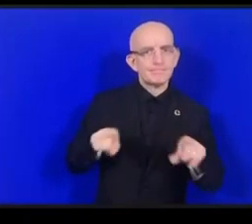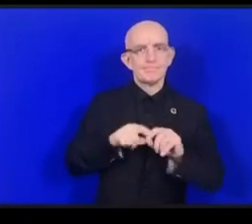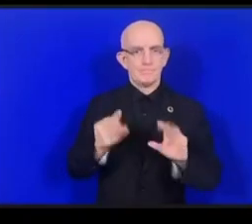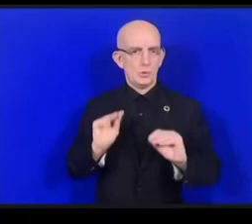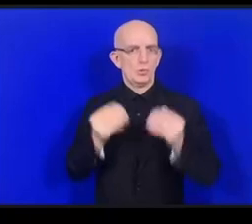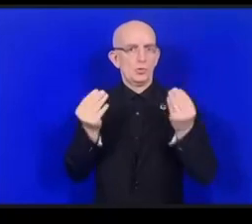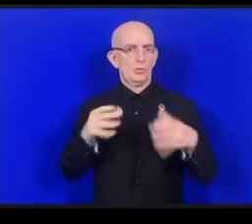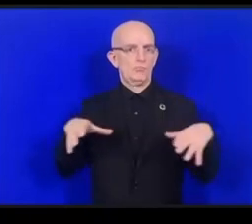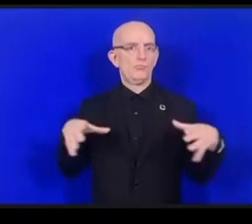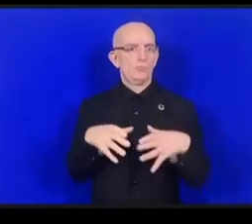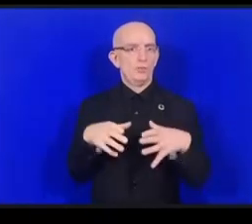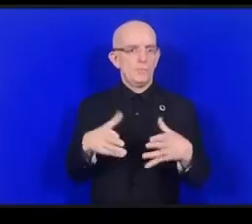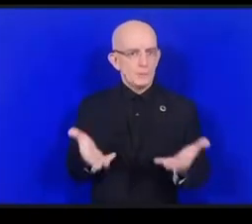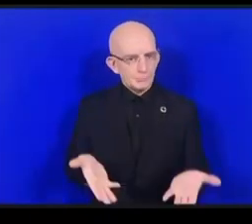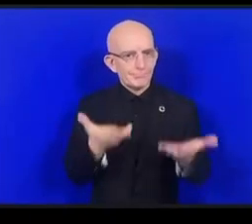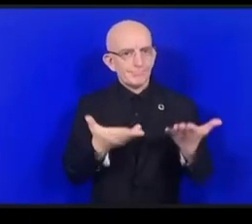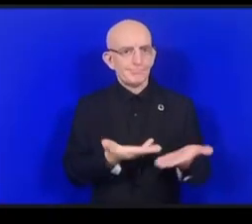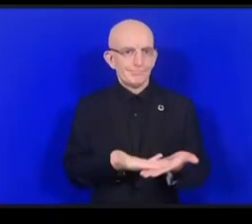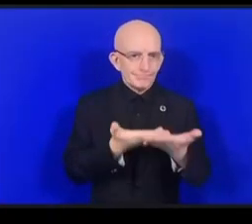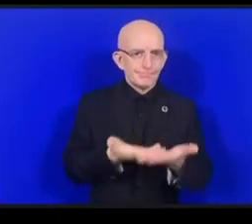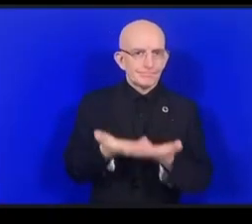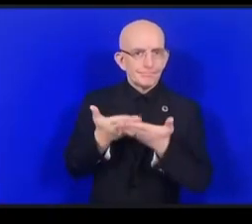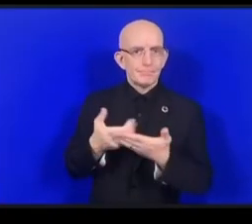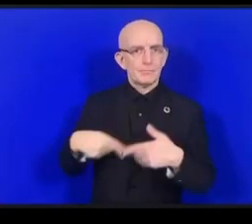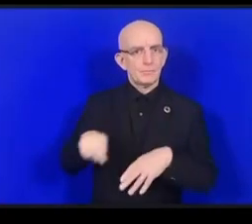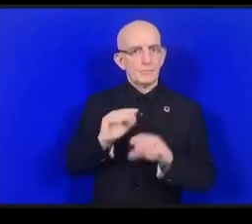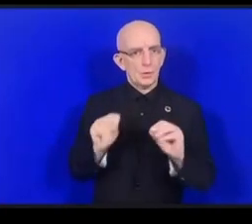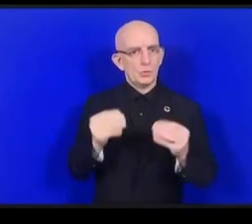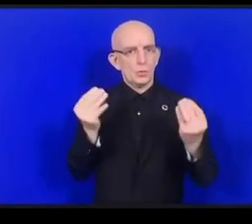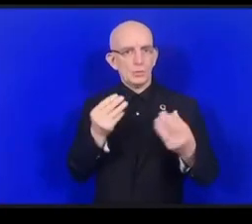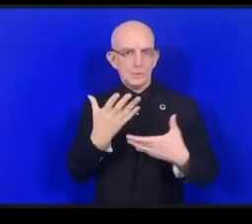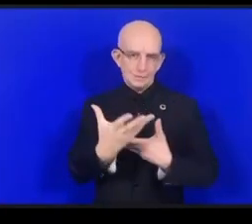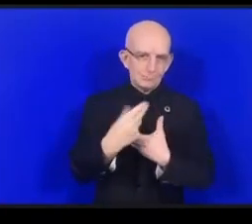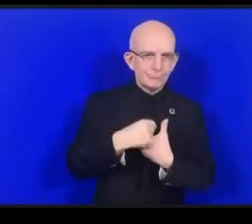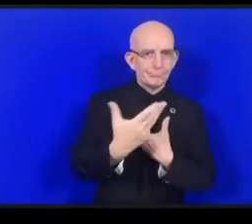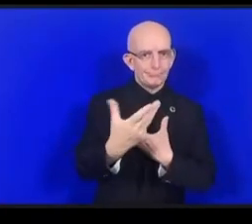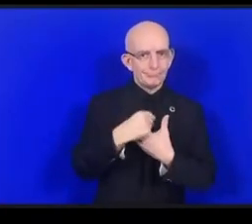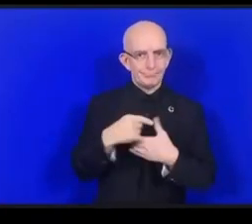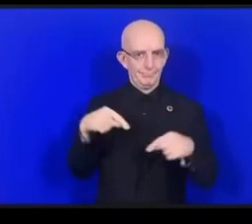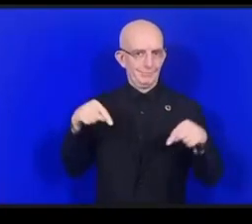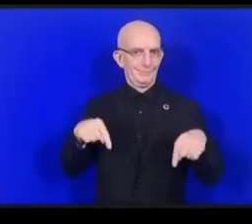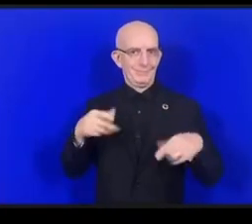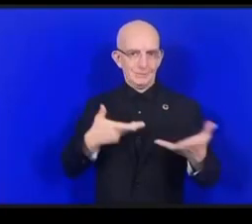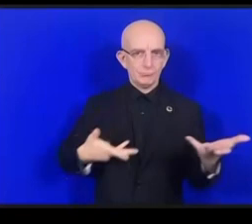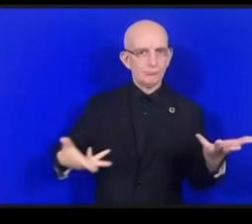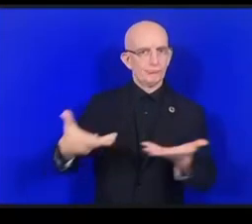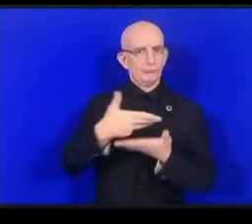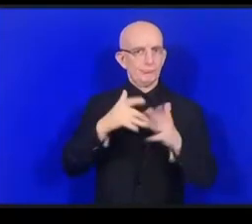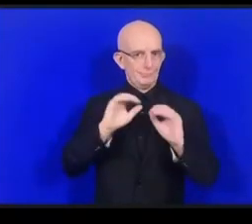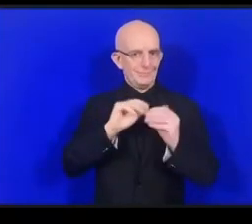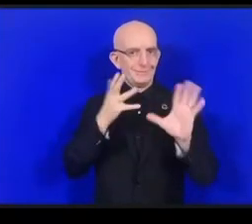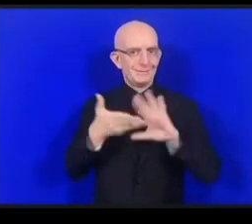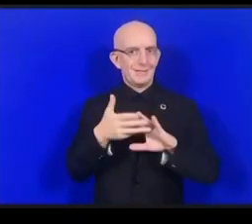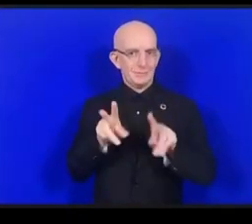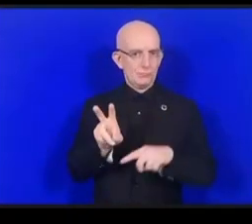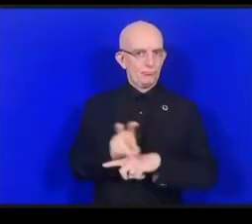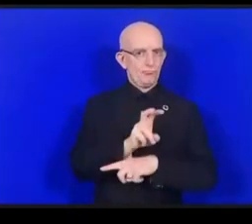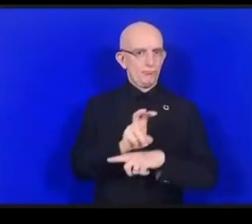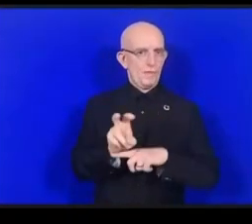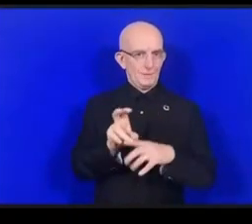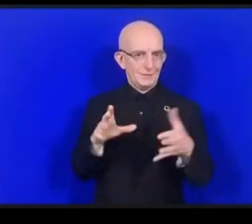governance community, as well as we have been engaged with the NetMission.Asia, which is also the